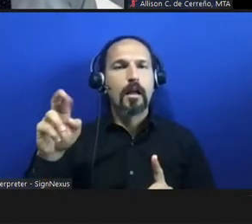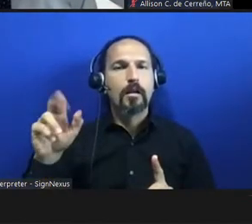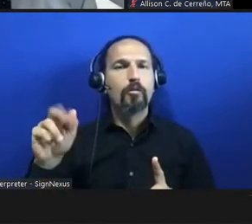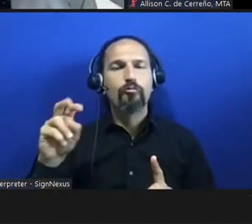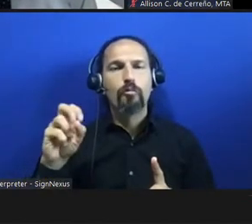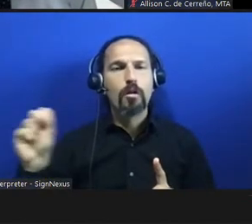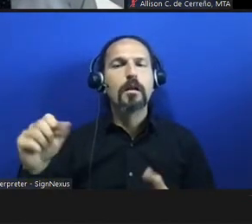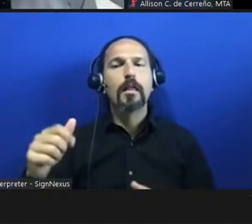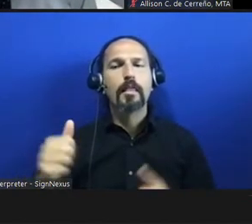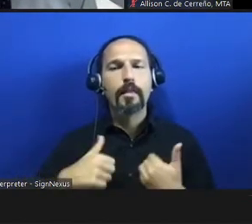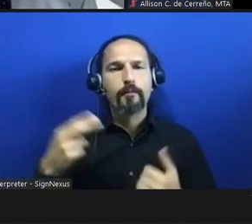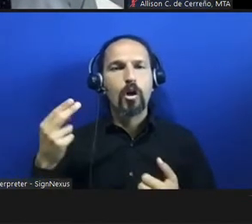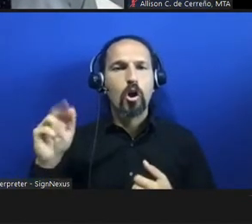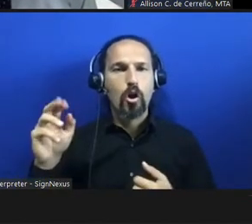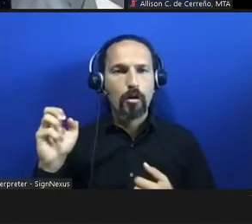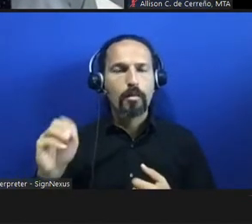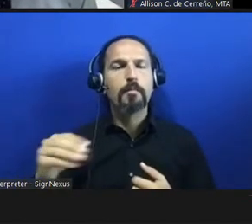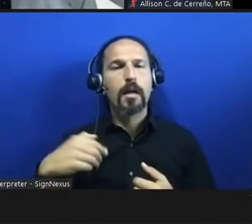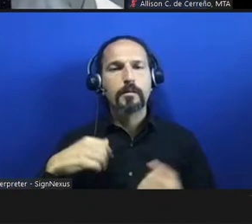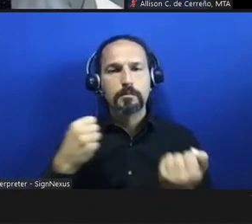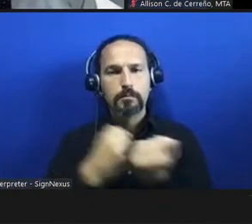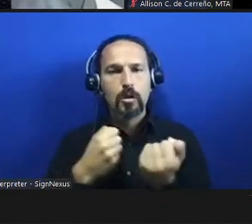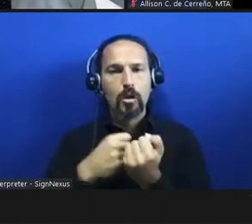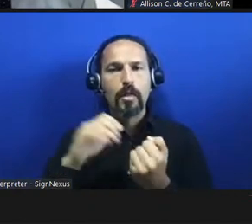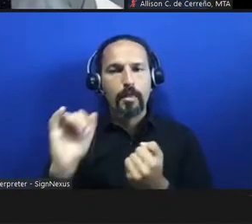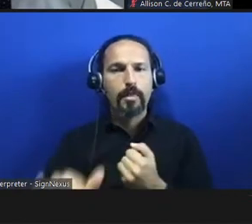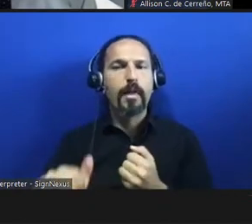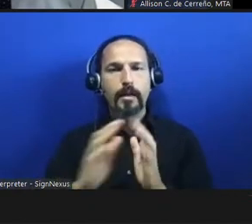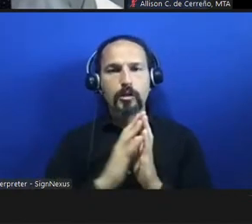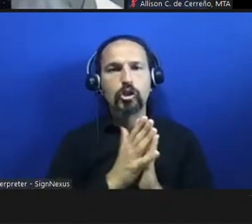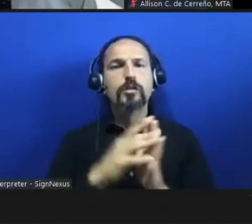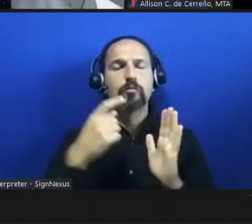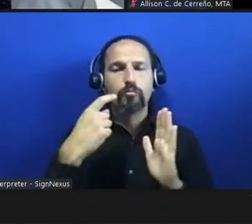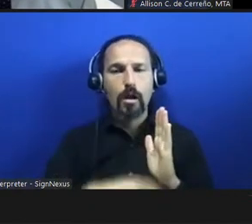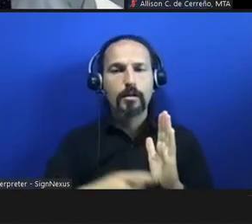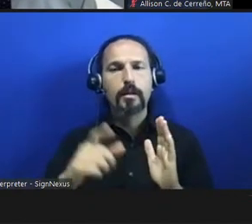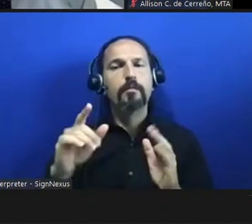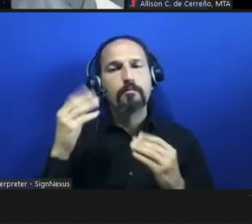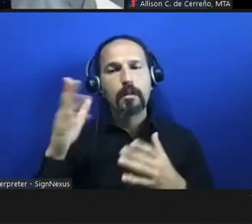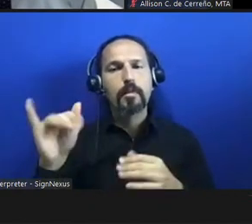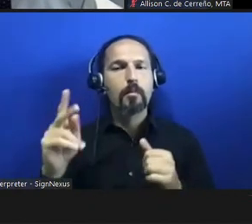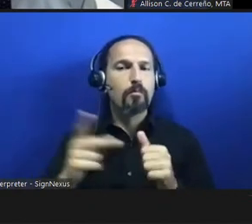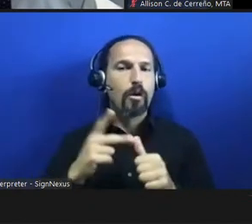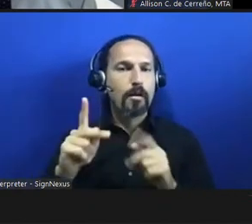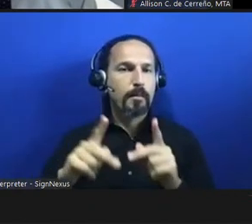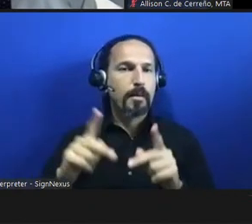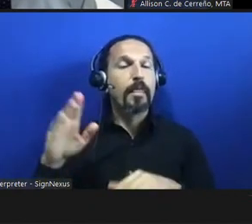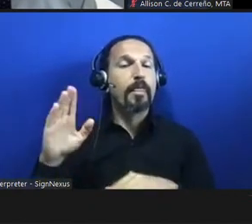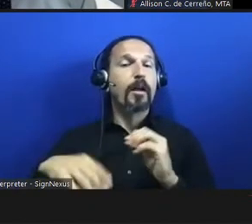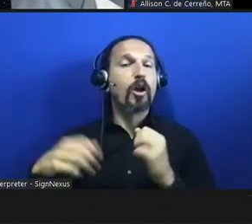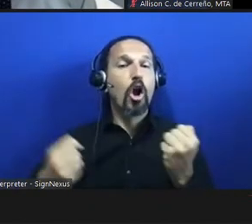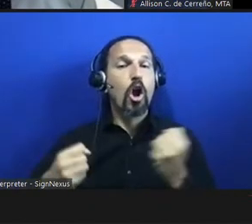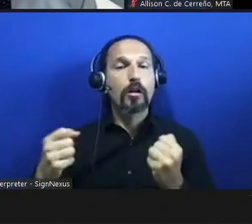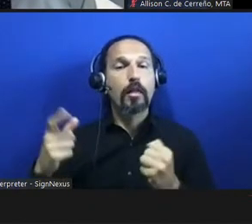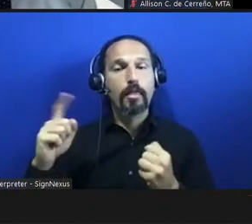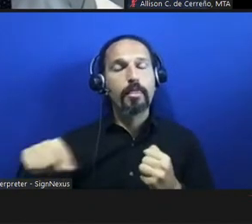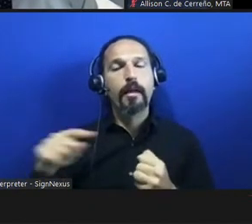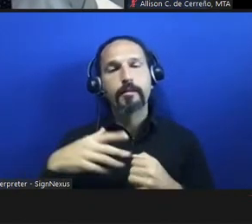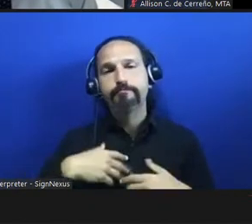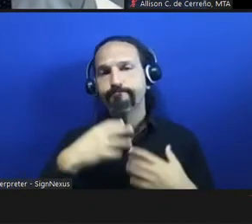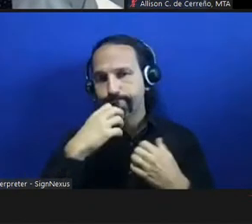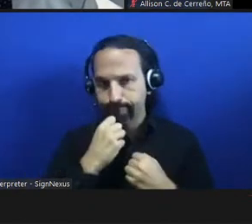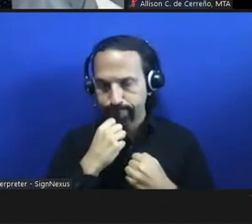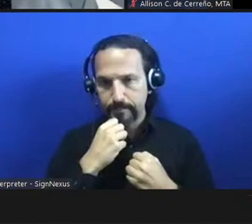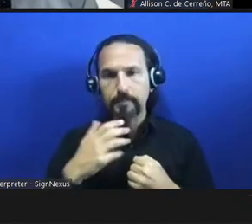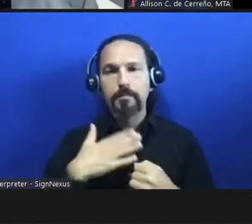Harlem I'm a strong supporter of congestion pricing the issue of prioritizing people over cars is one that is close to my heart